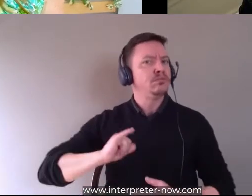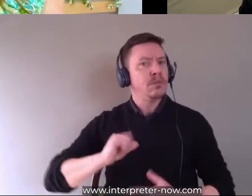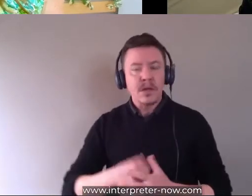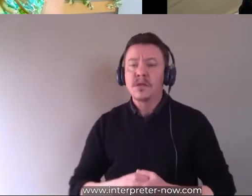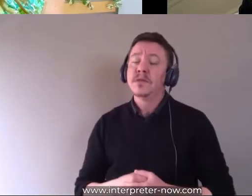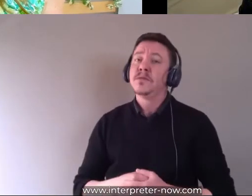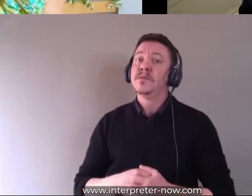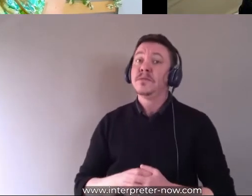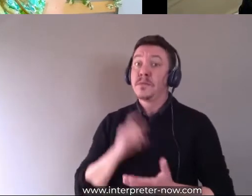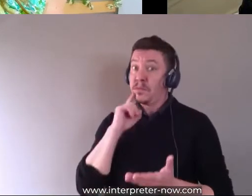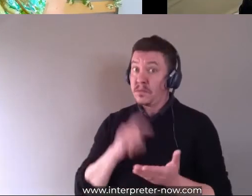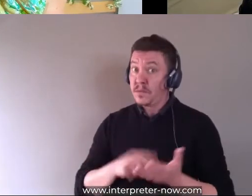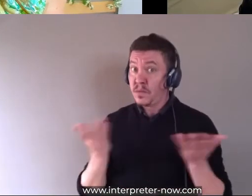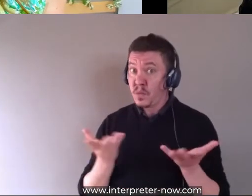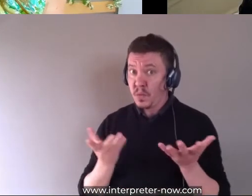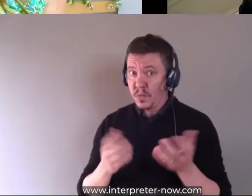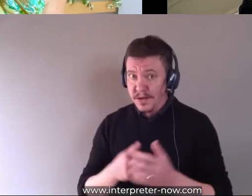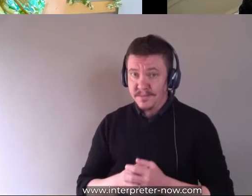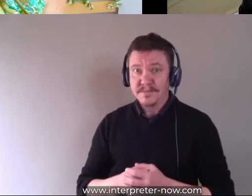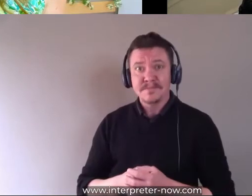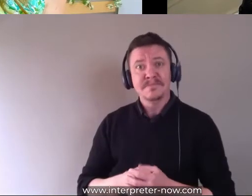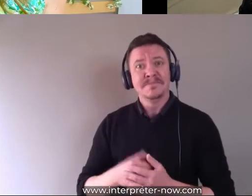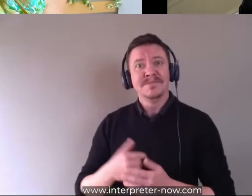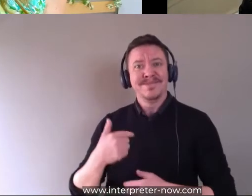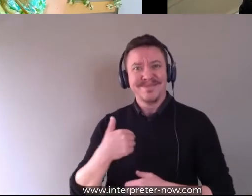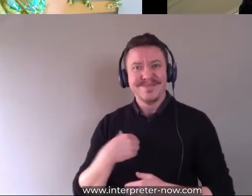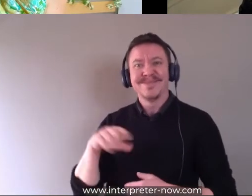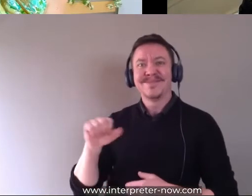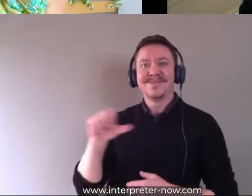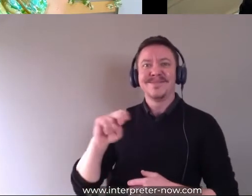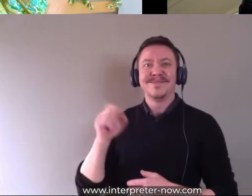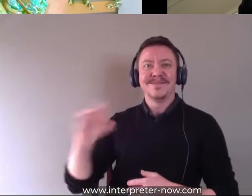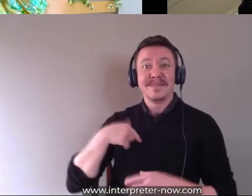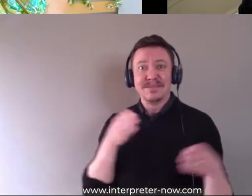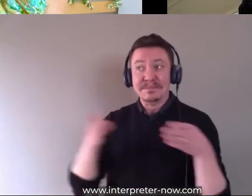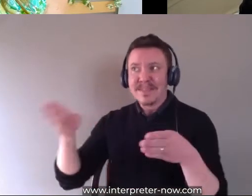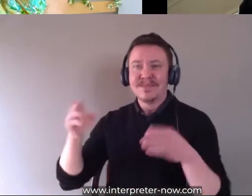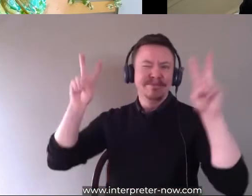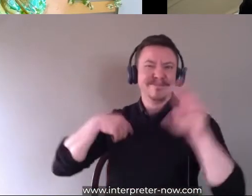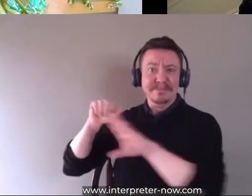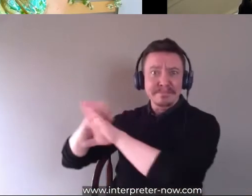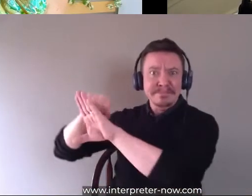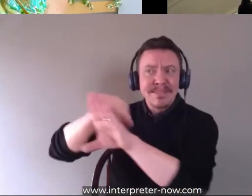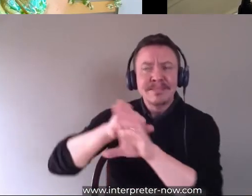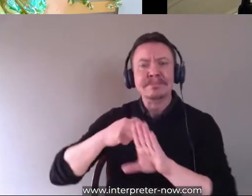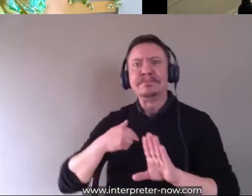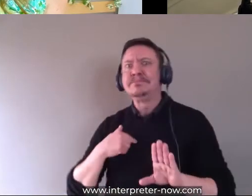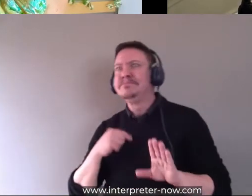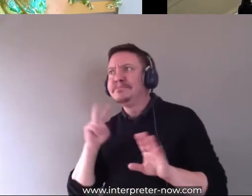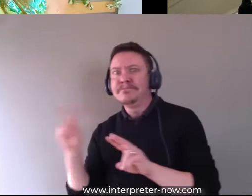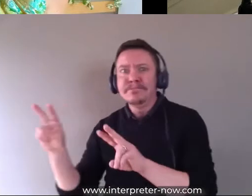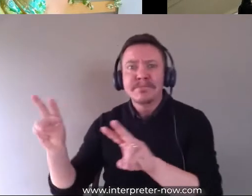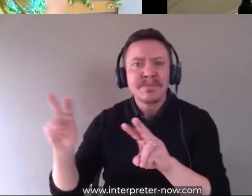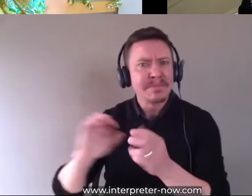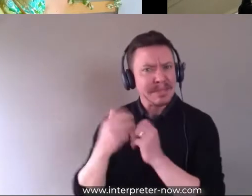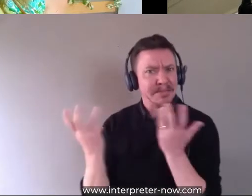One thing that I noticed as I was, like I said, doing my tour of duty down on Sand Hill Road, trying to figure out where I might fit into the ecosystem.